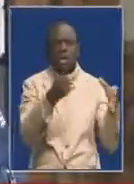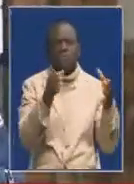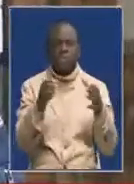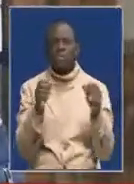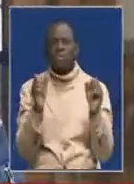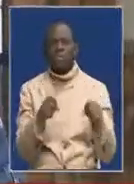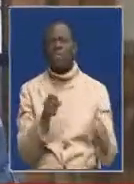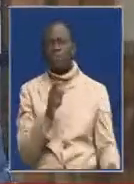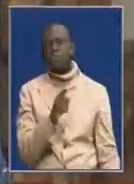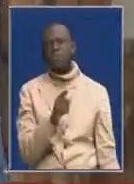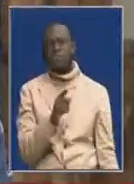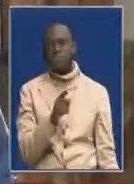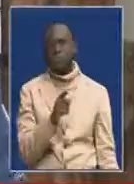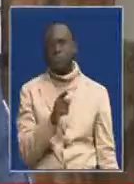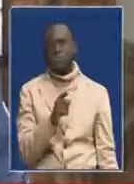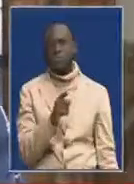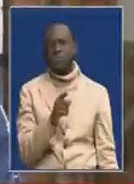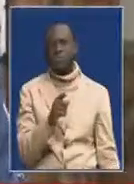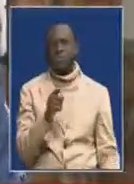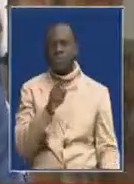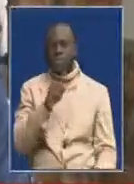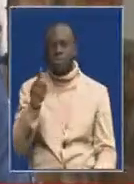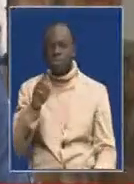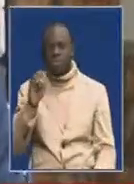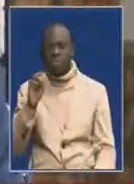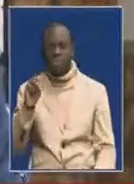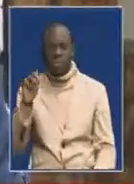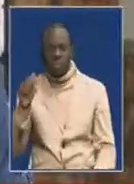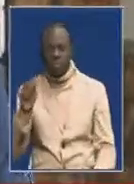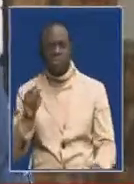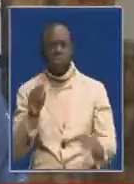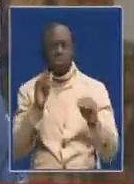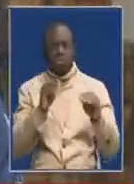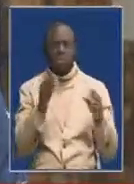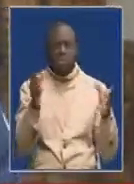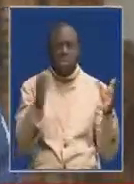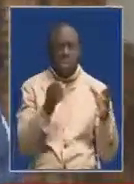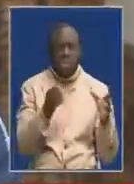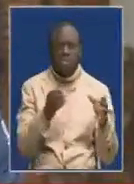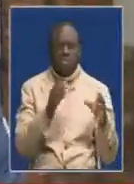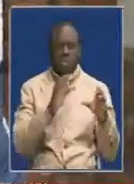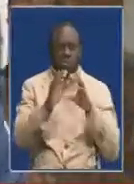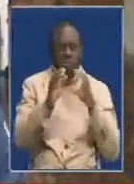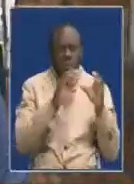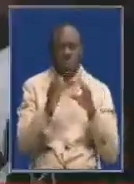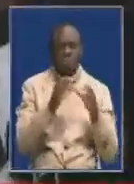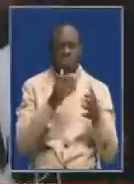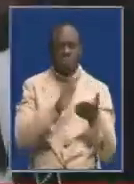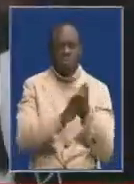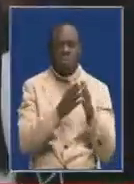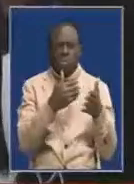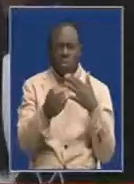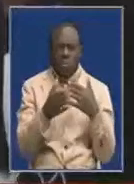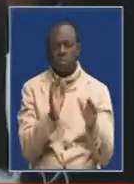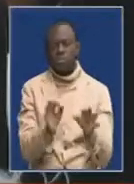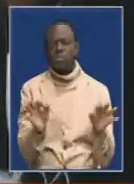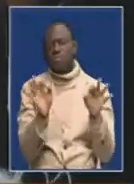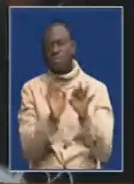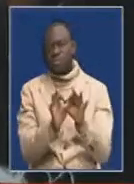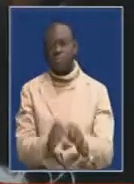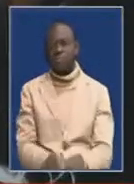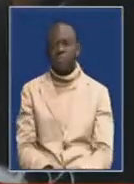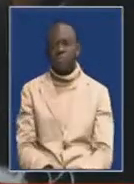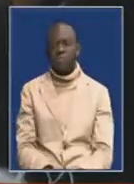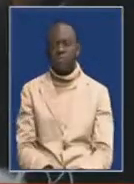to give information to ZEMA so that implementation is much easier and forecast. ZEMA says